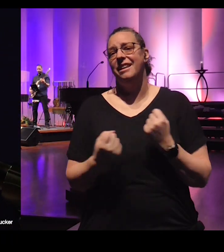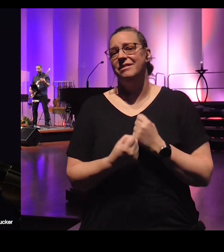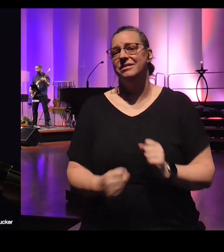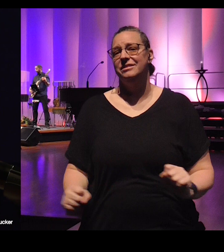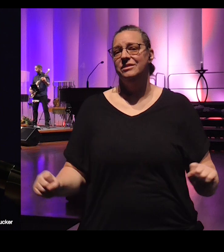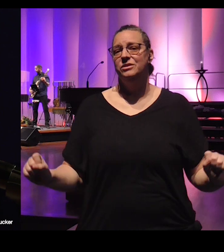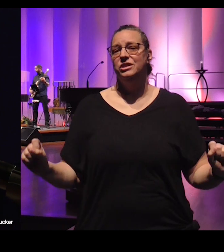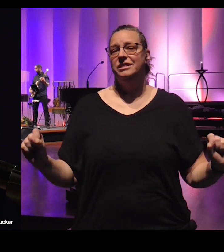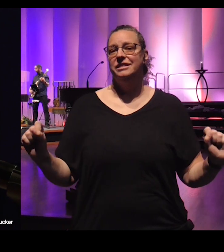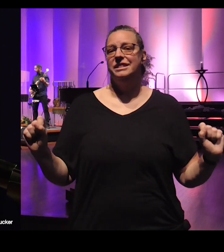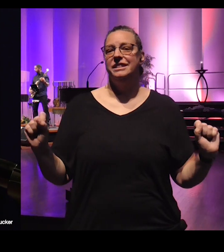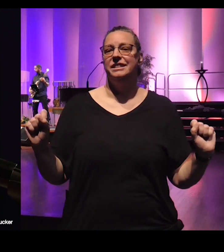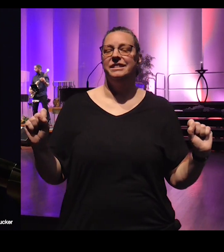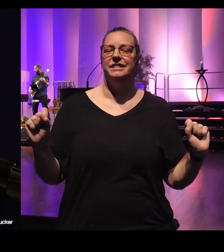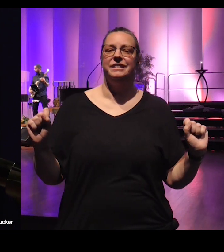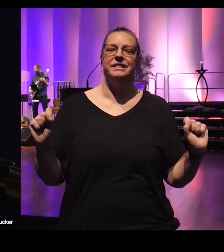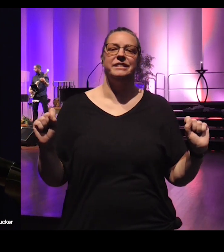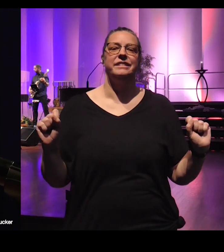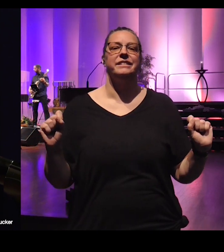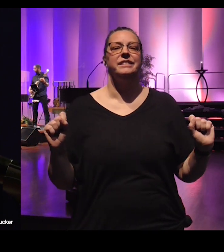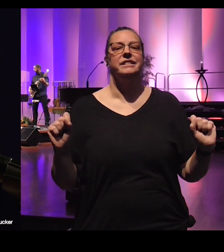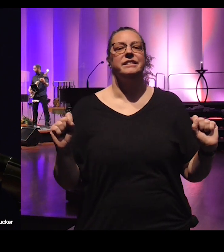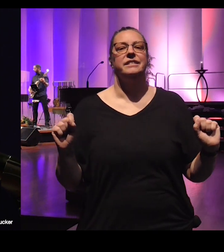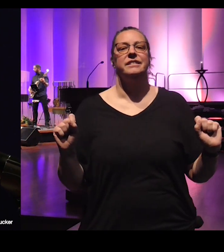us free.